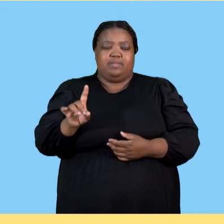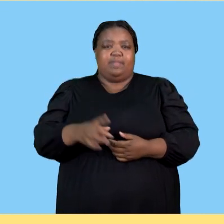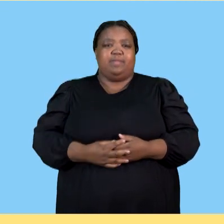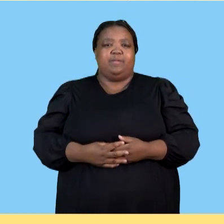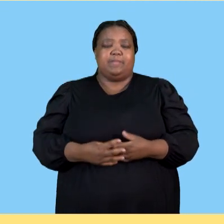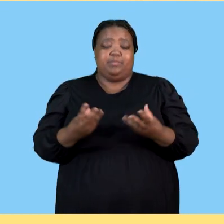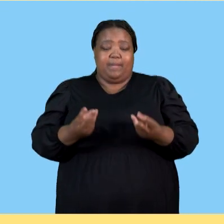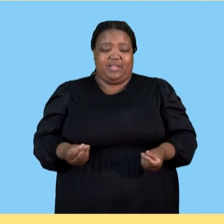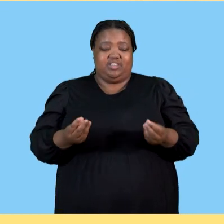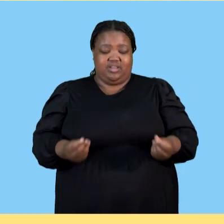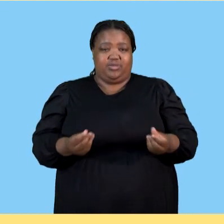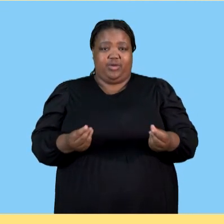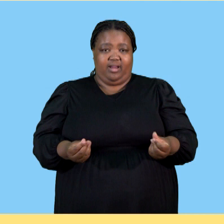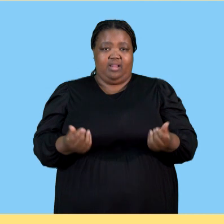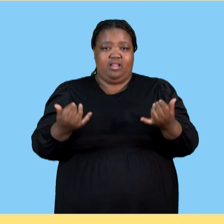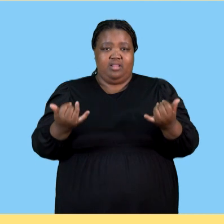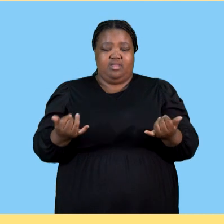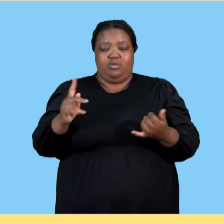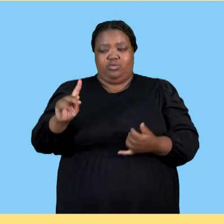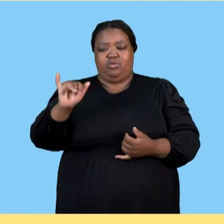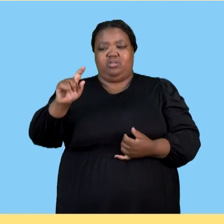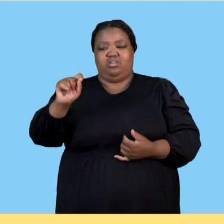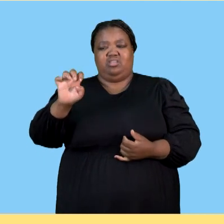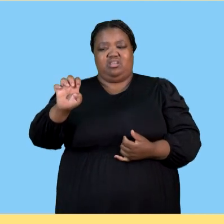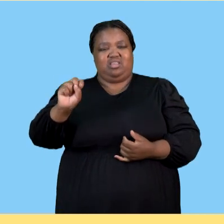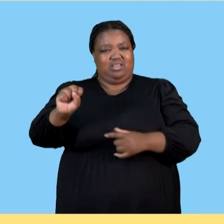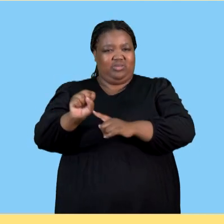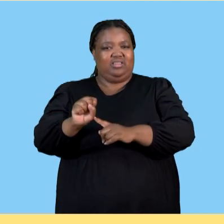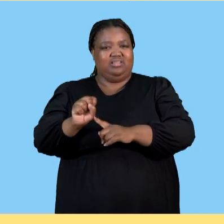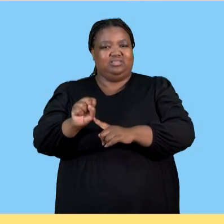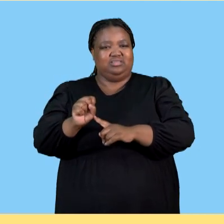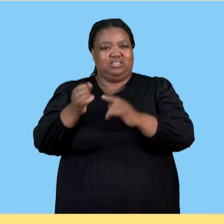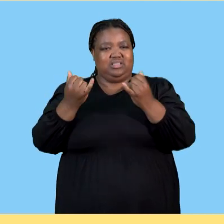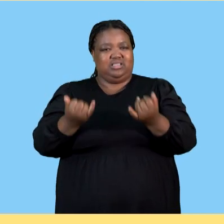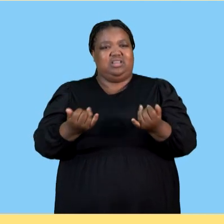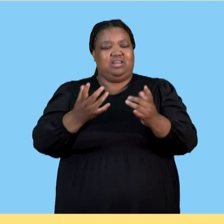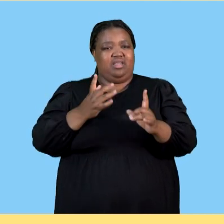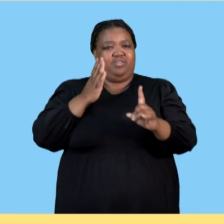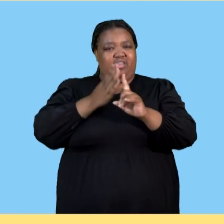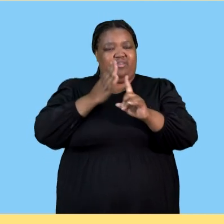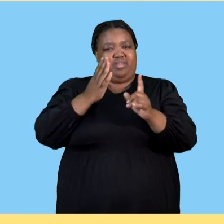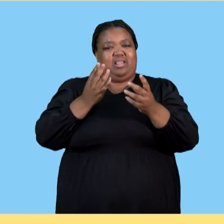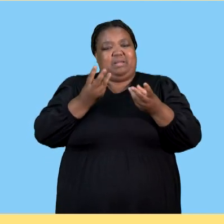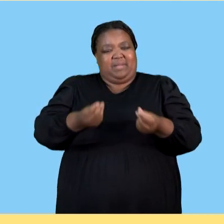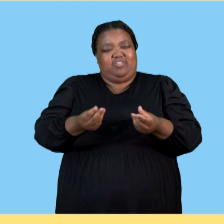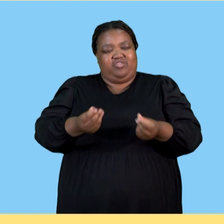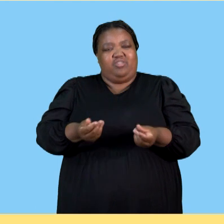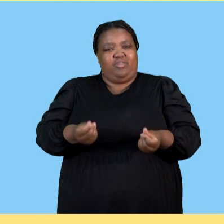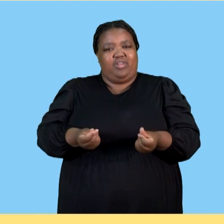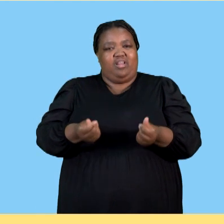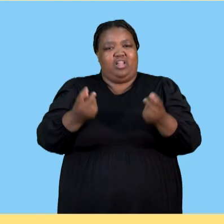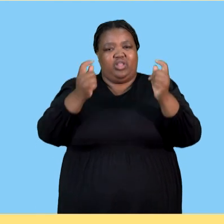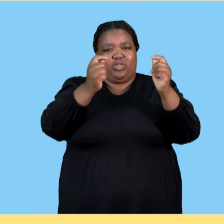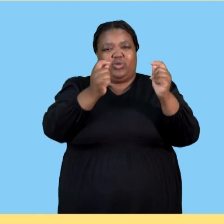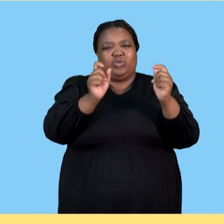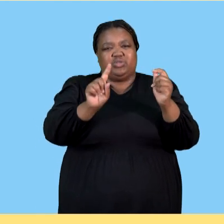calculate the direct material cost per kite. The direct material cost per kite.